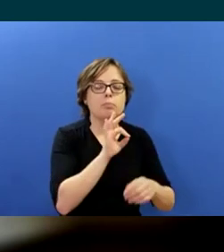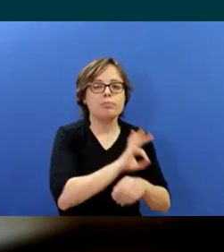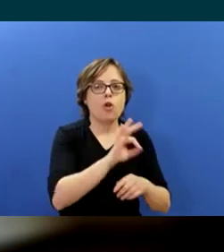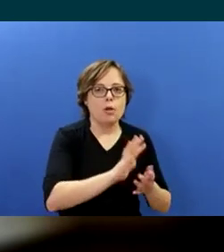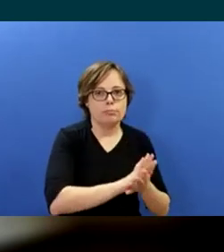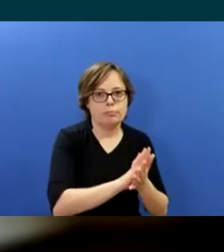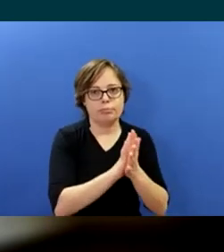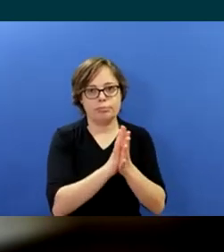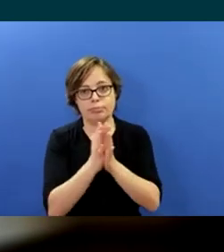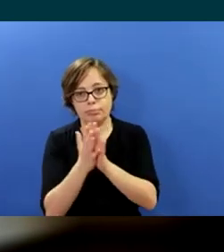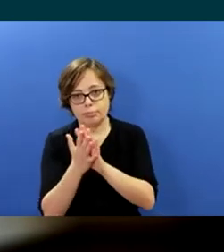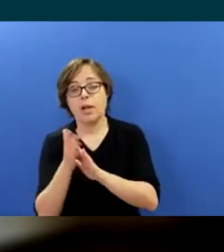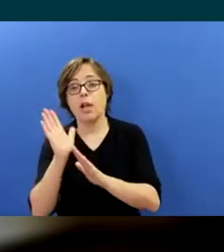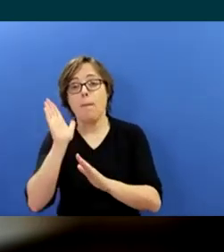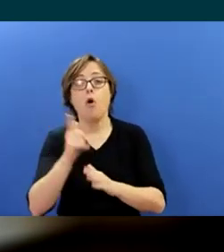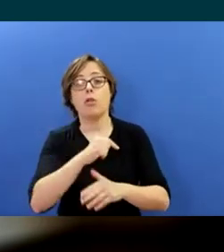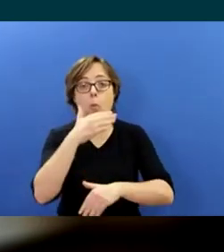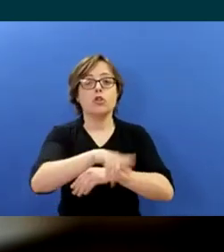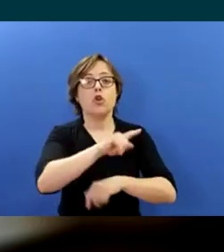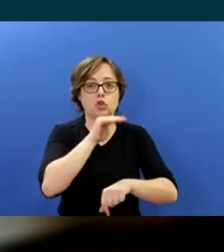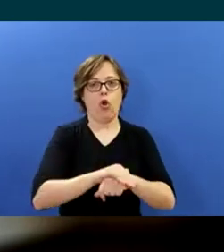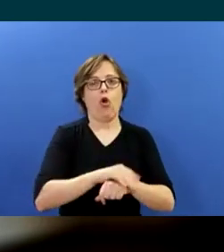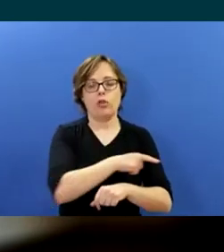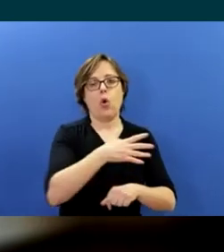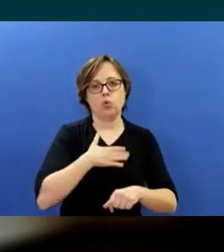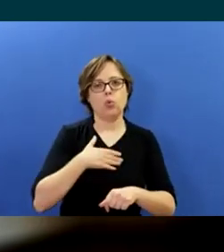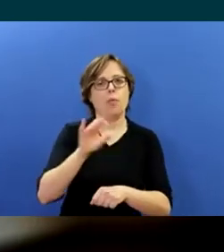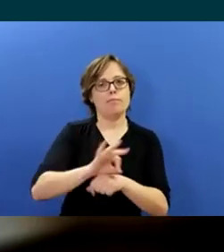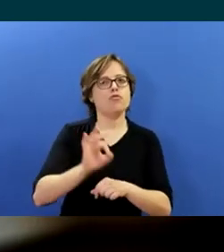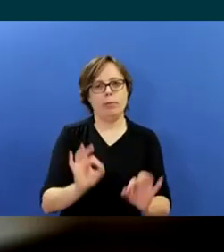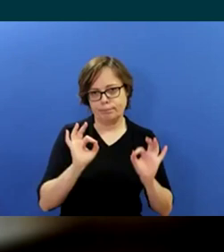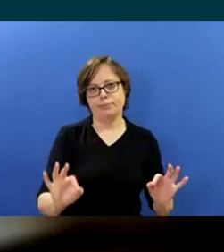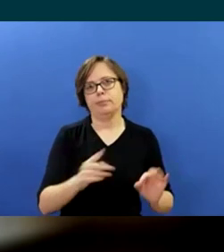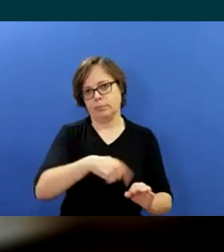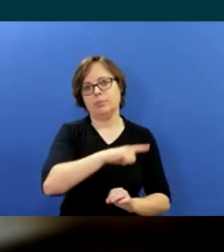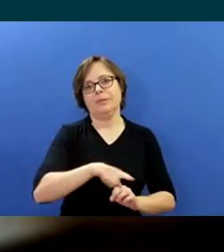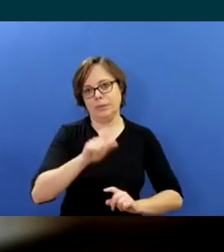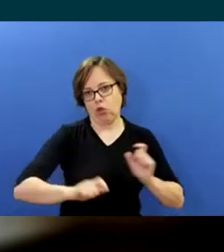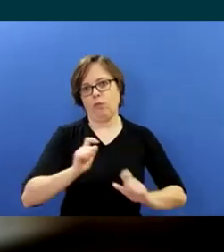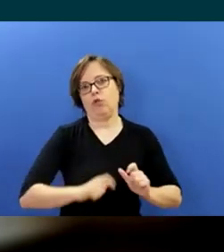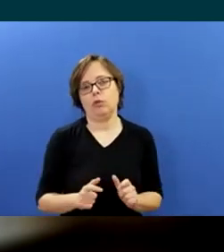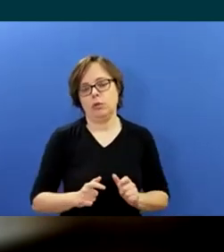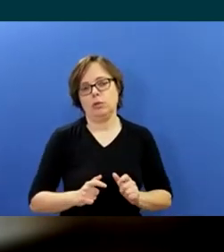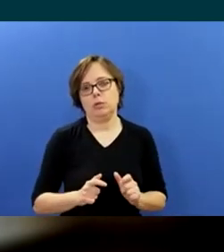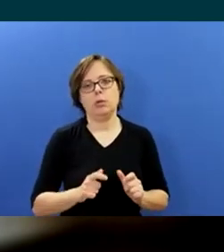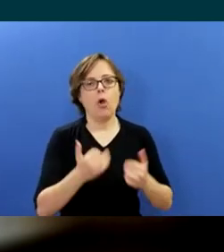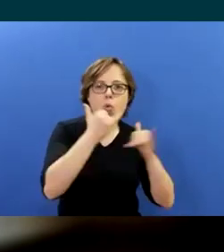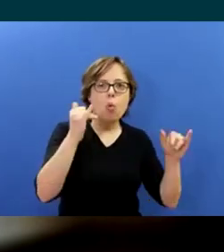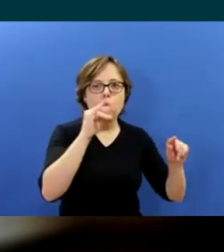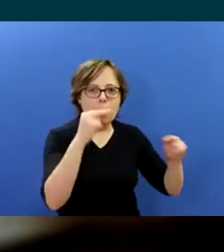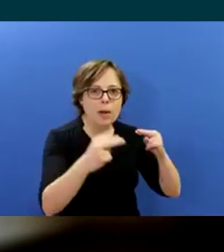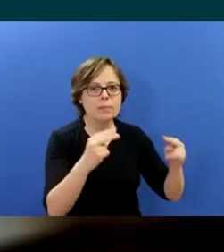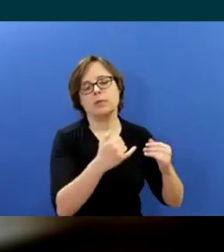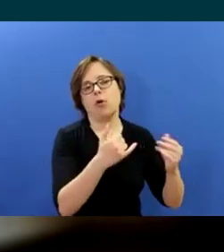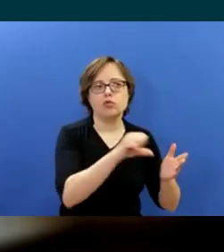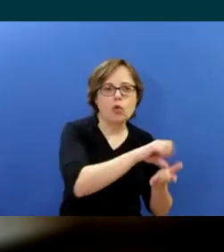this what's representative of different associations and different groups